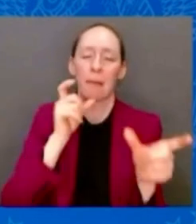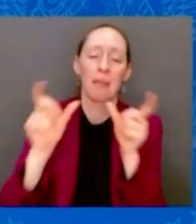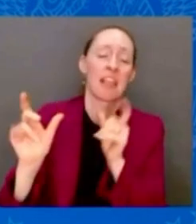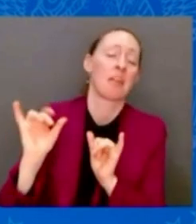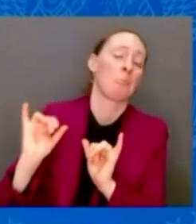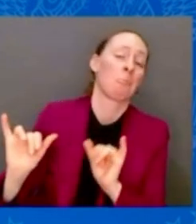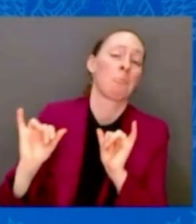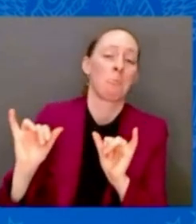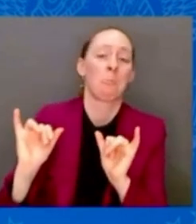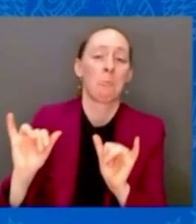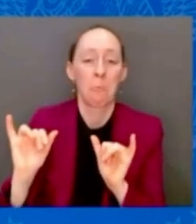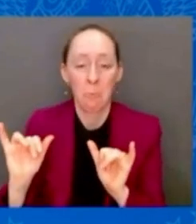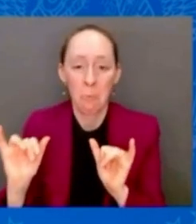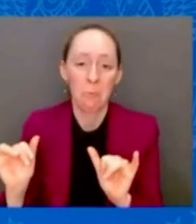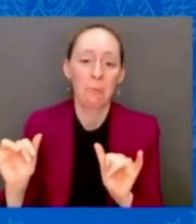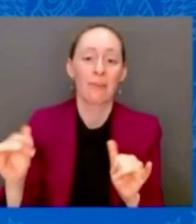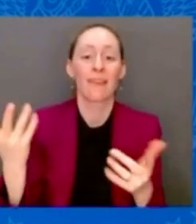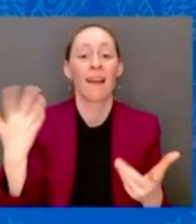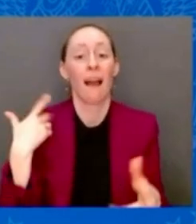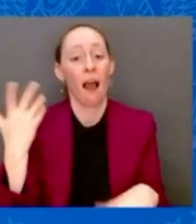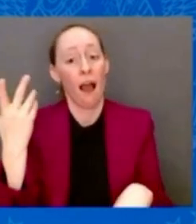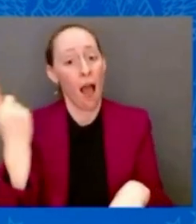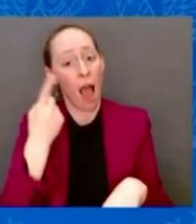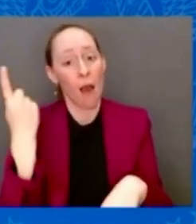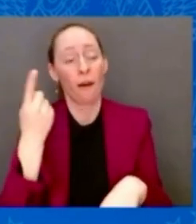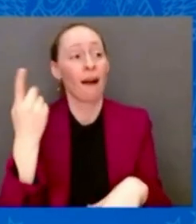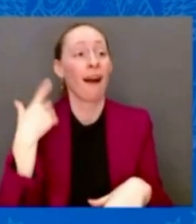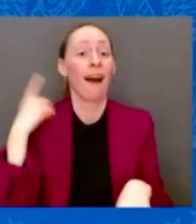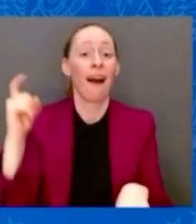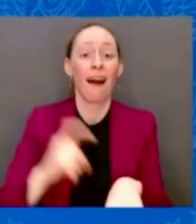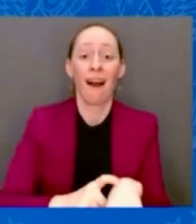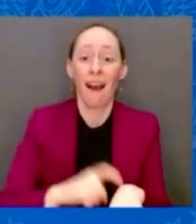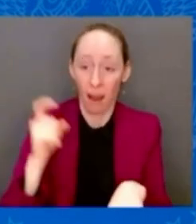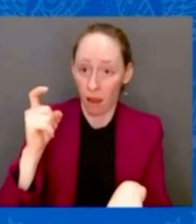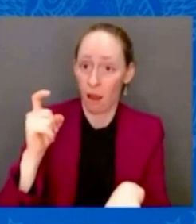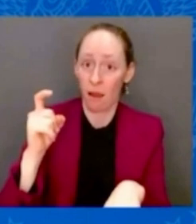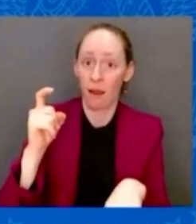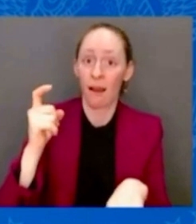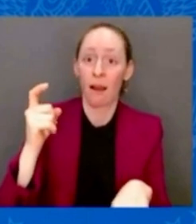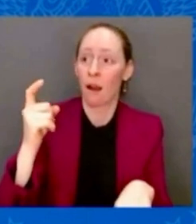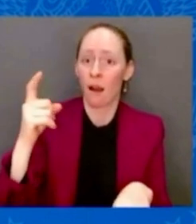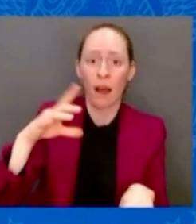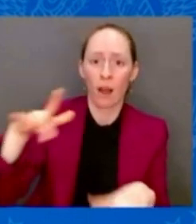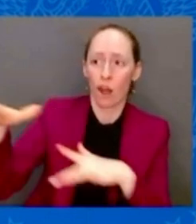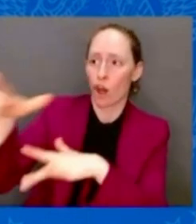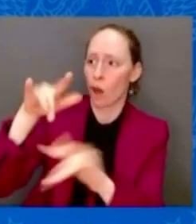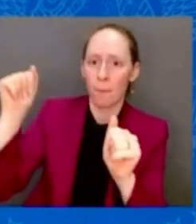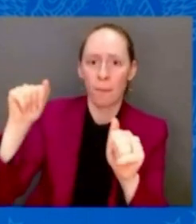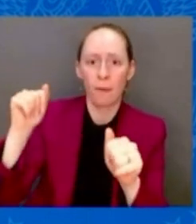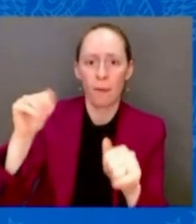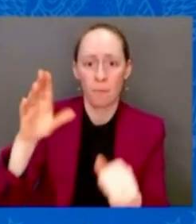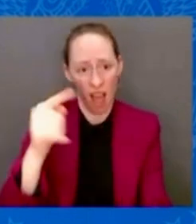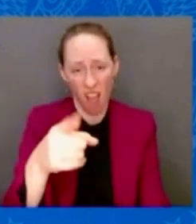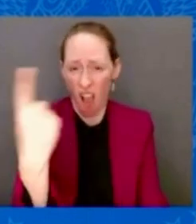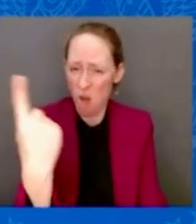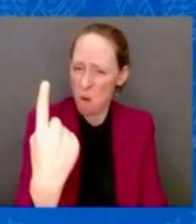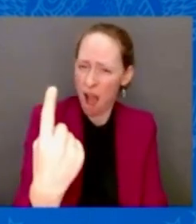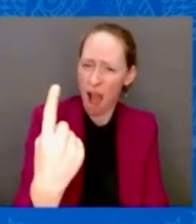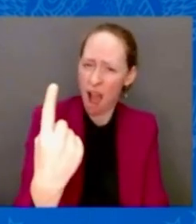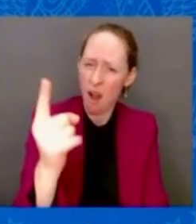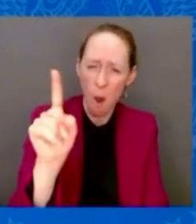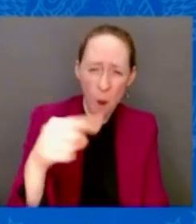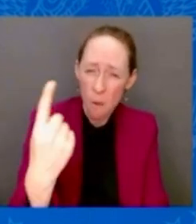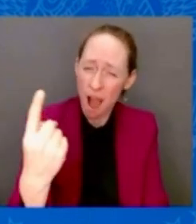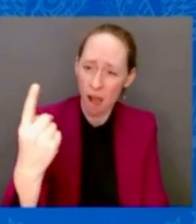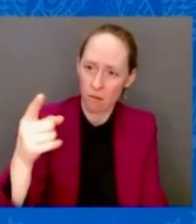heard say that the only thing that makes firefighters safer is more firefighters. You get